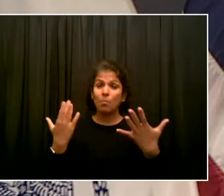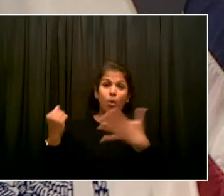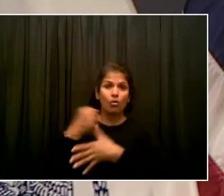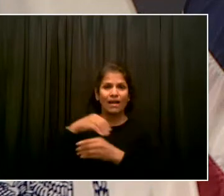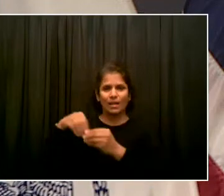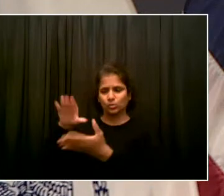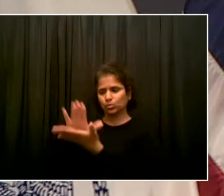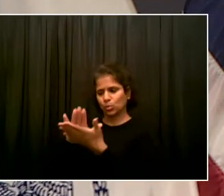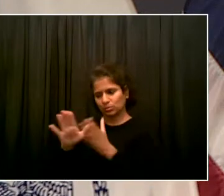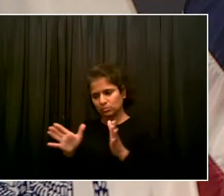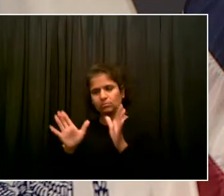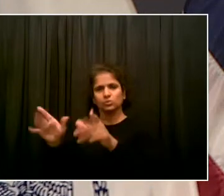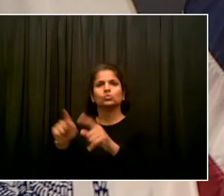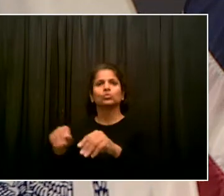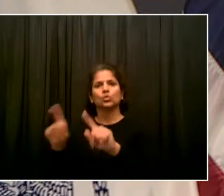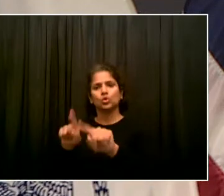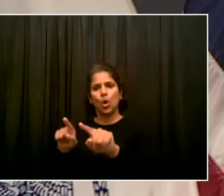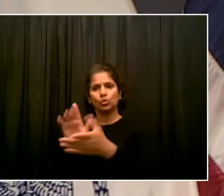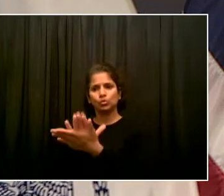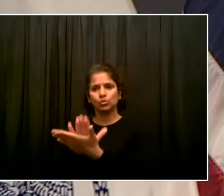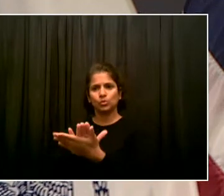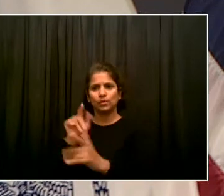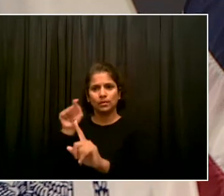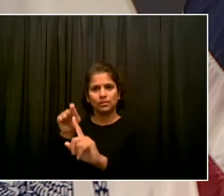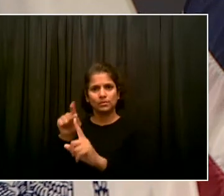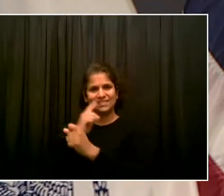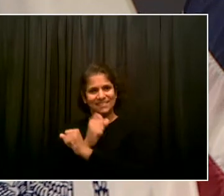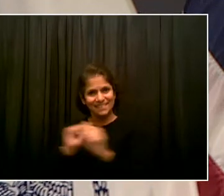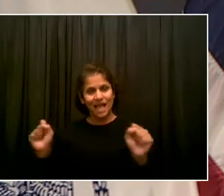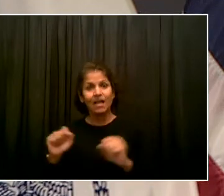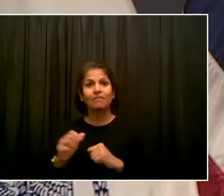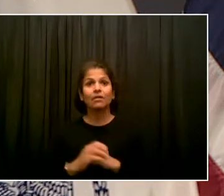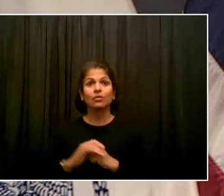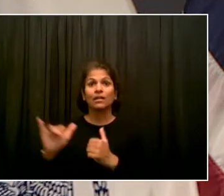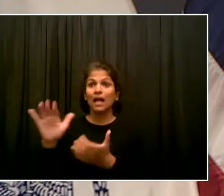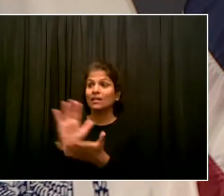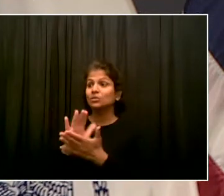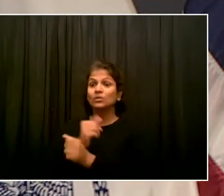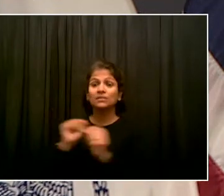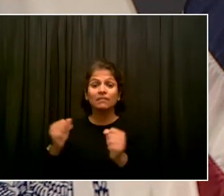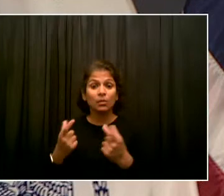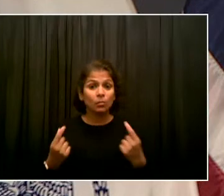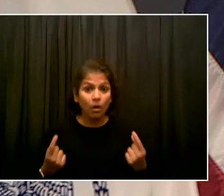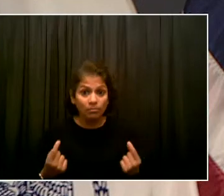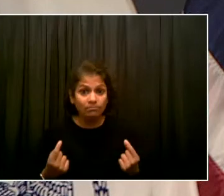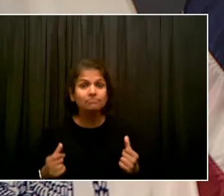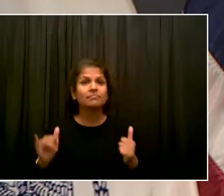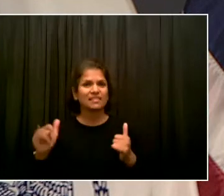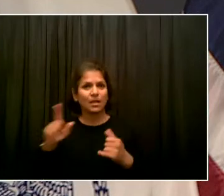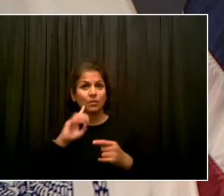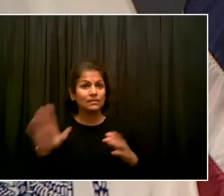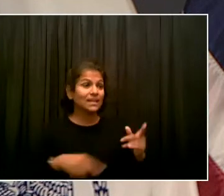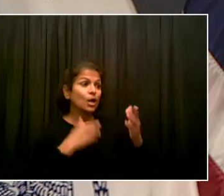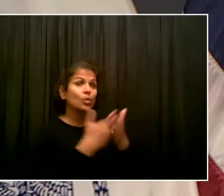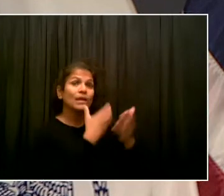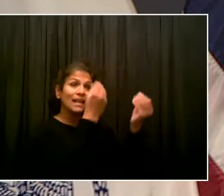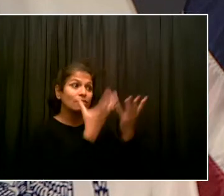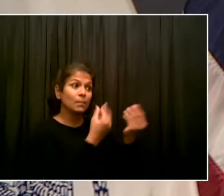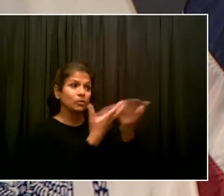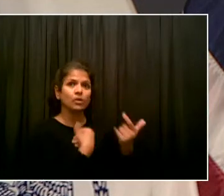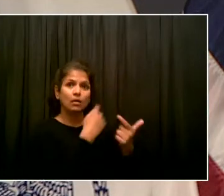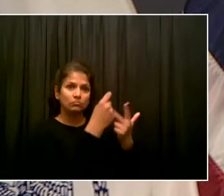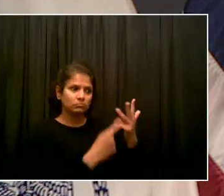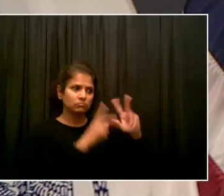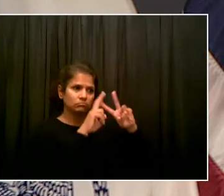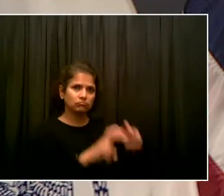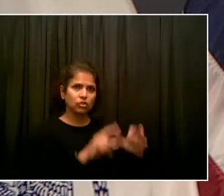that right now. So we'll always evaluate new information. But what I like right